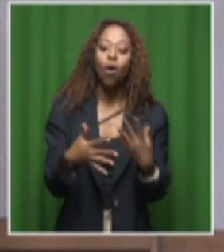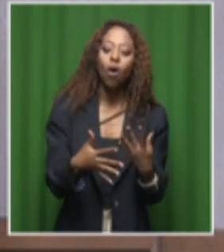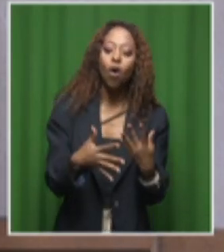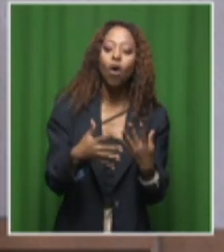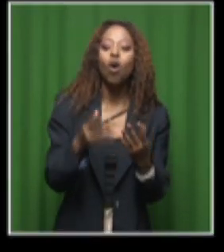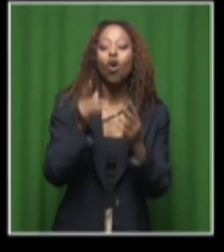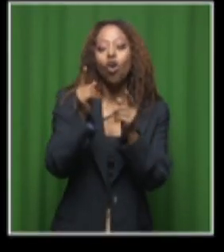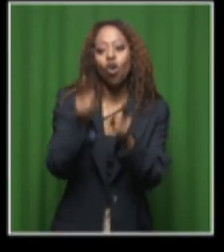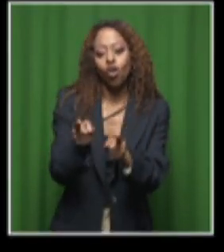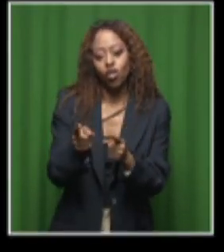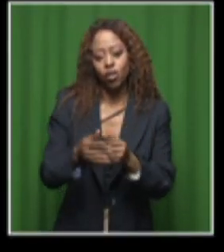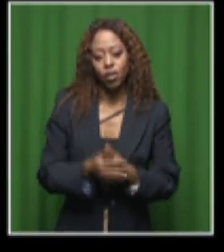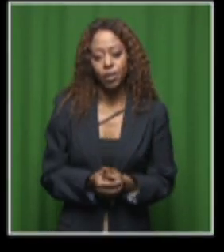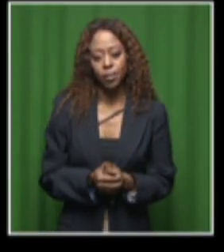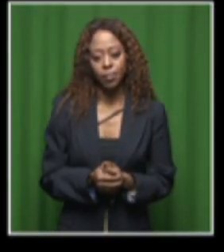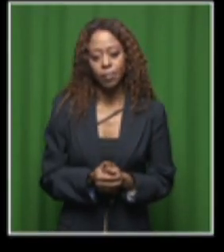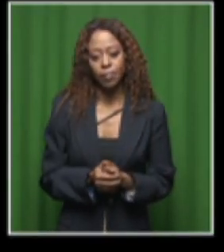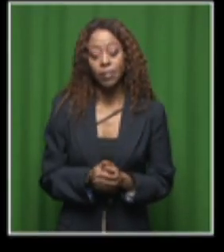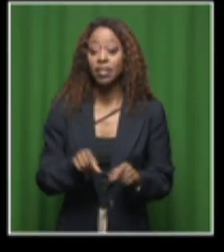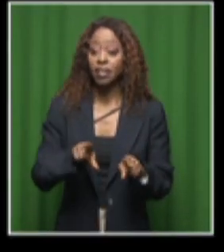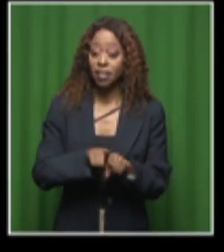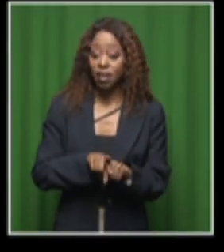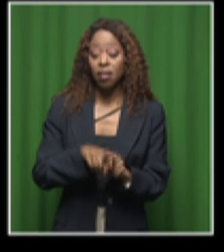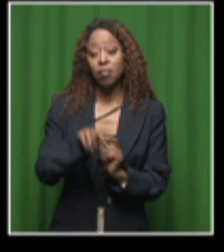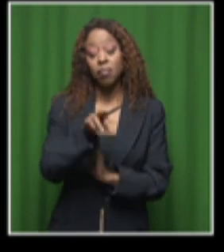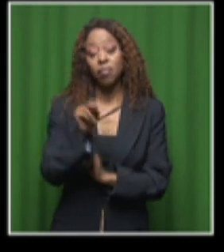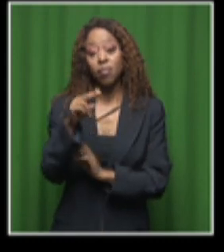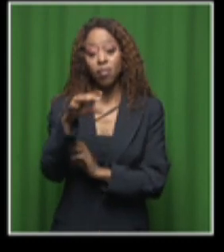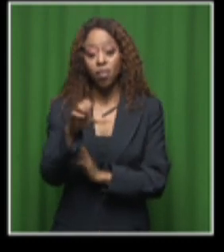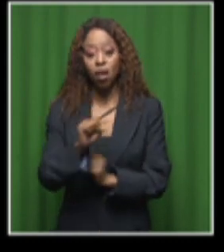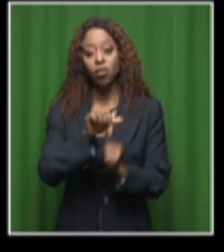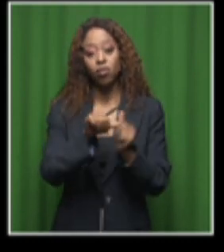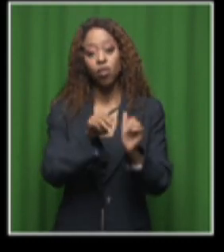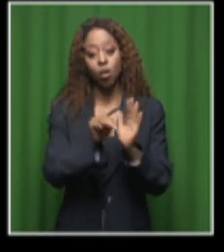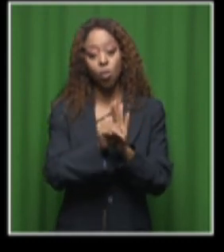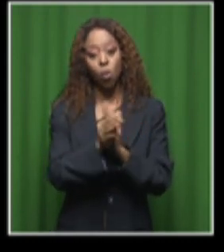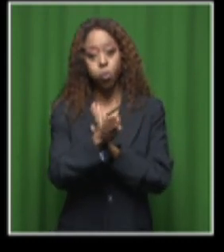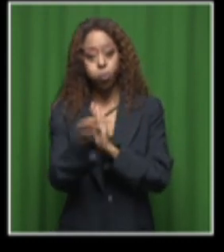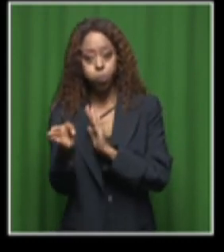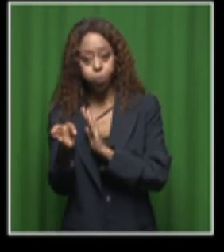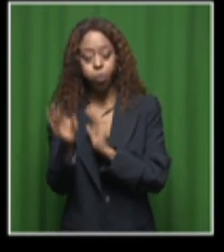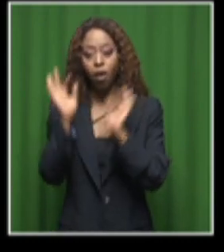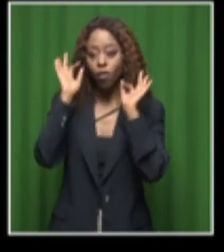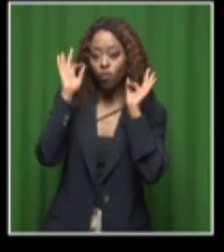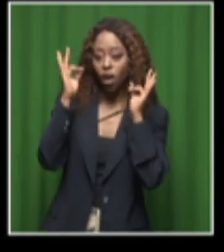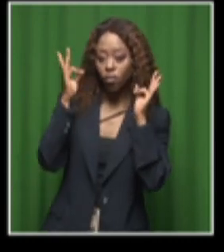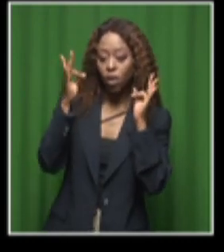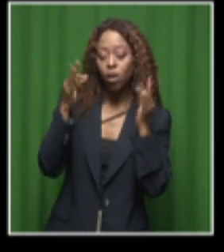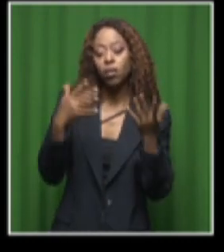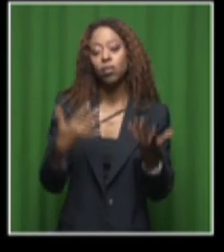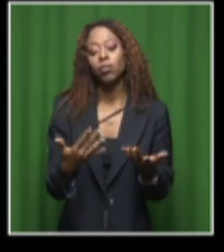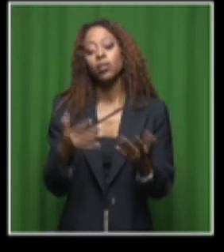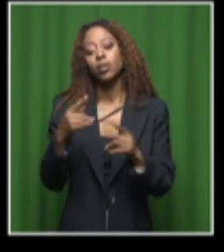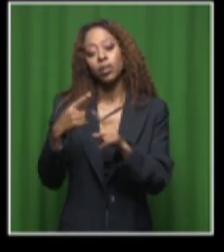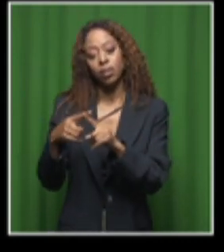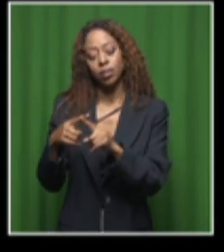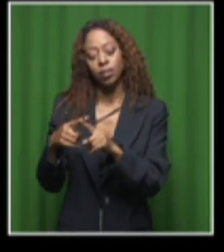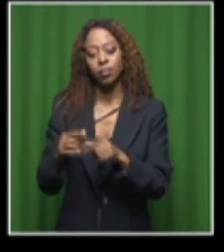an order. You can also find rugs on other social media platforms like Facebook and